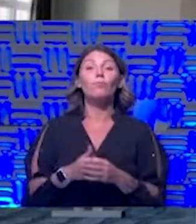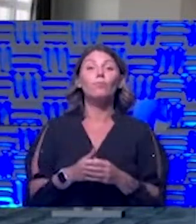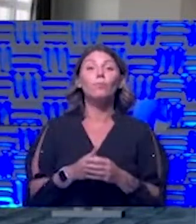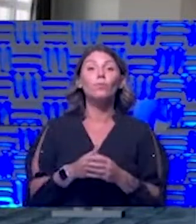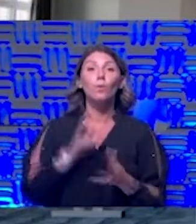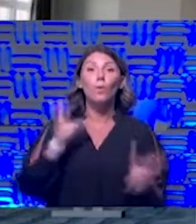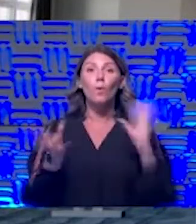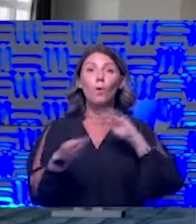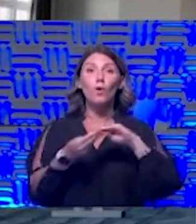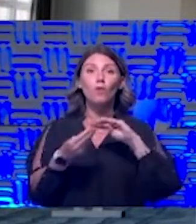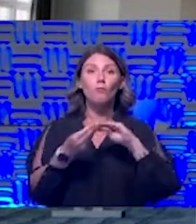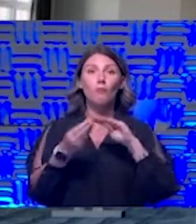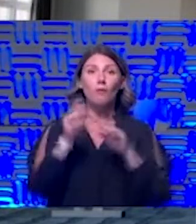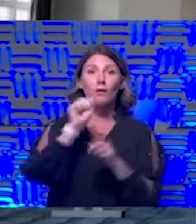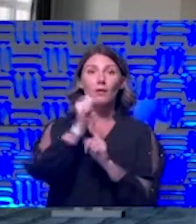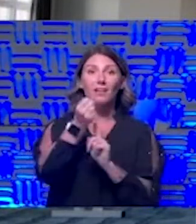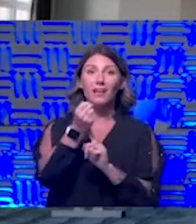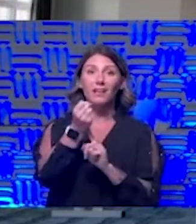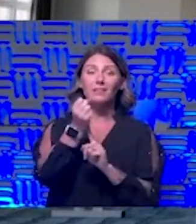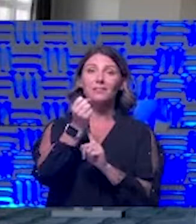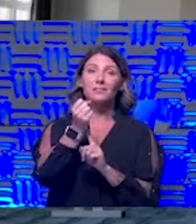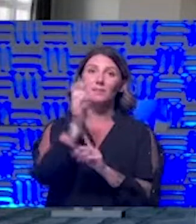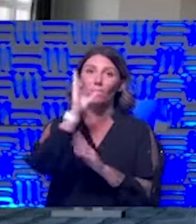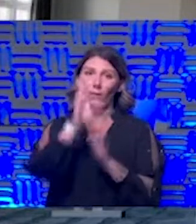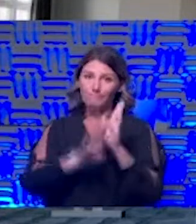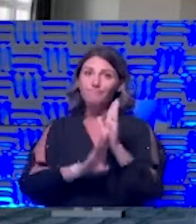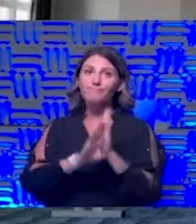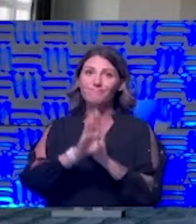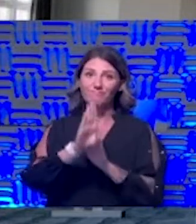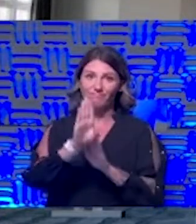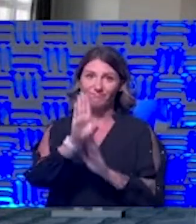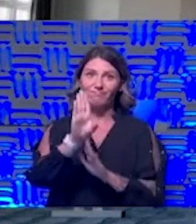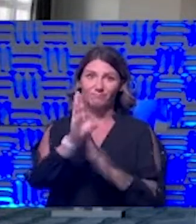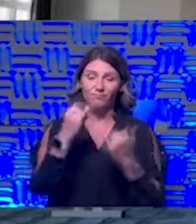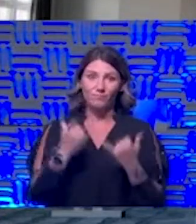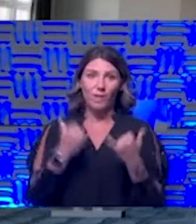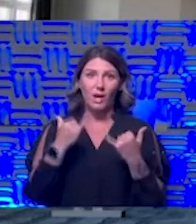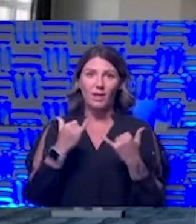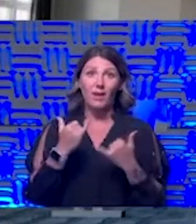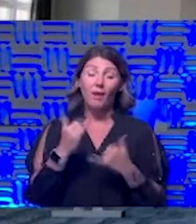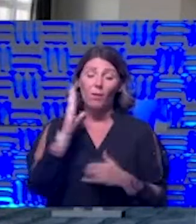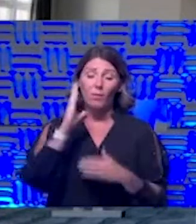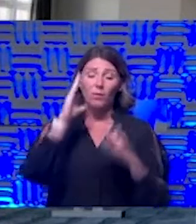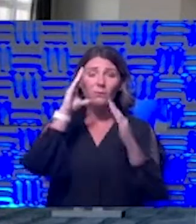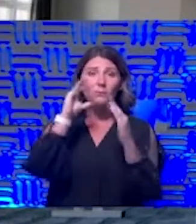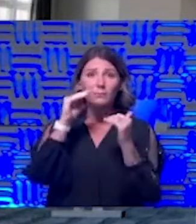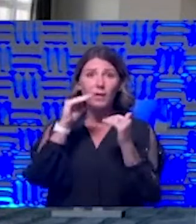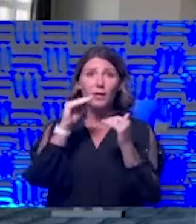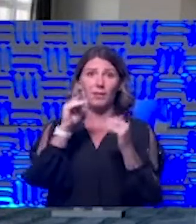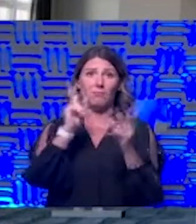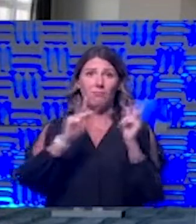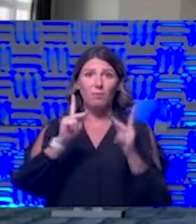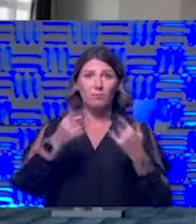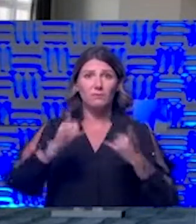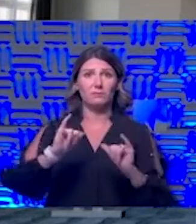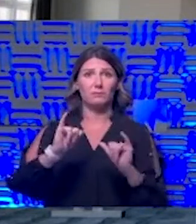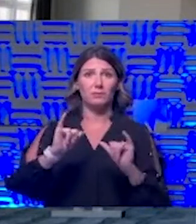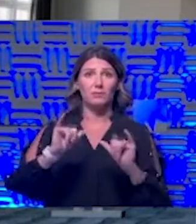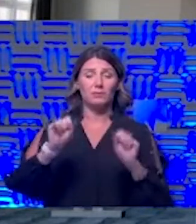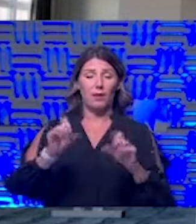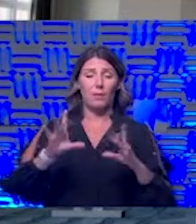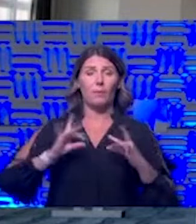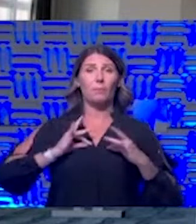case counts are climbing. And that's what we would have to expect when there's so many people who are still susceptible to the infection. And now you have the